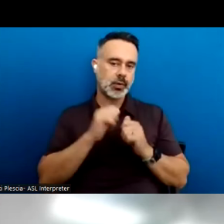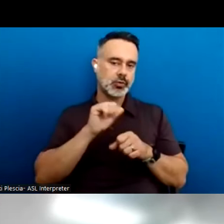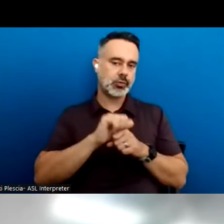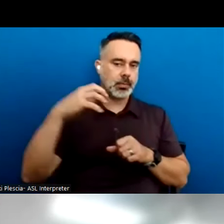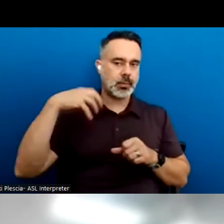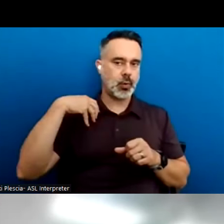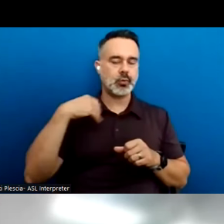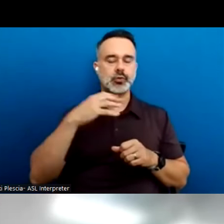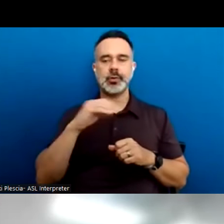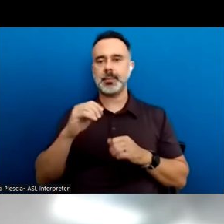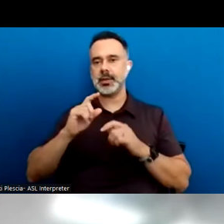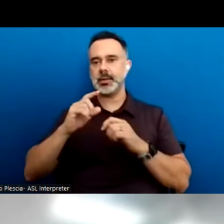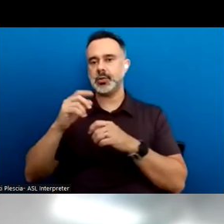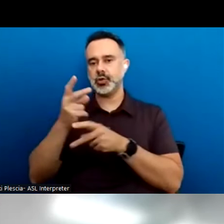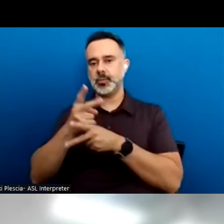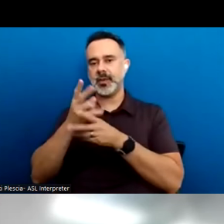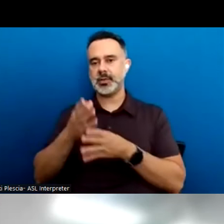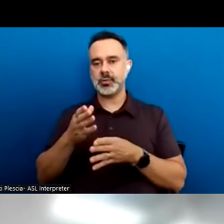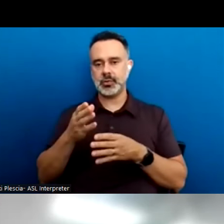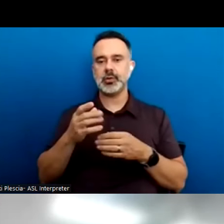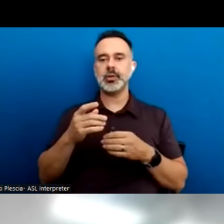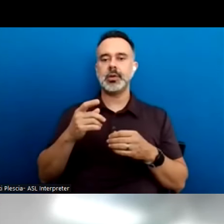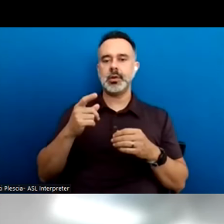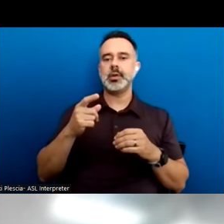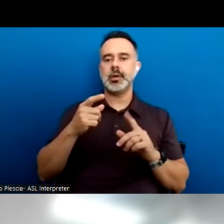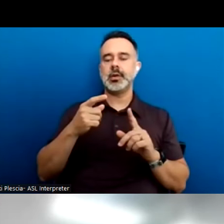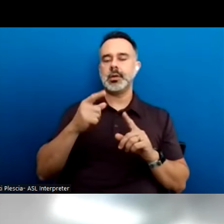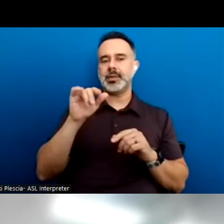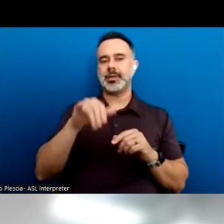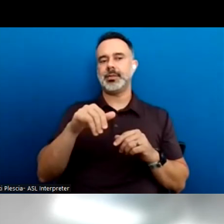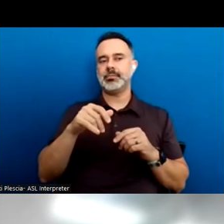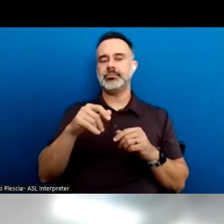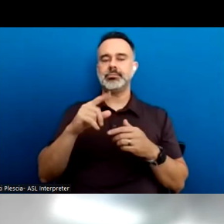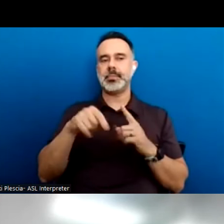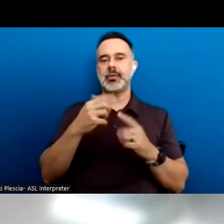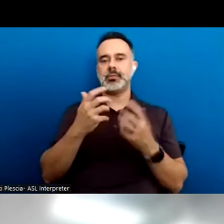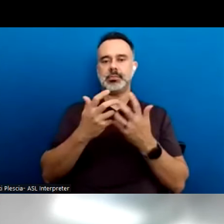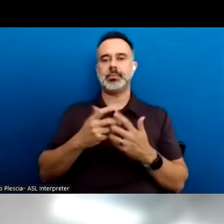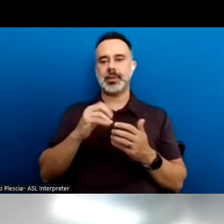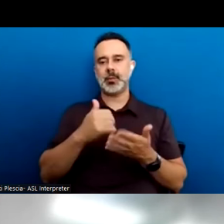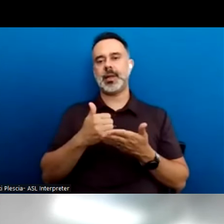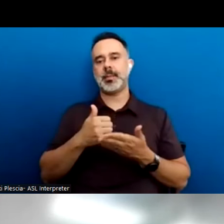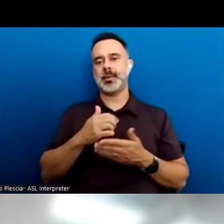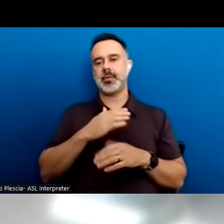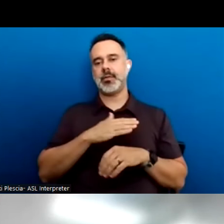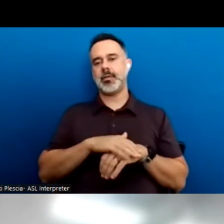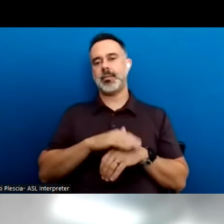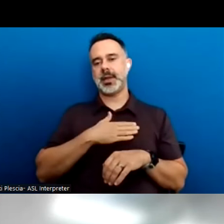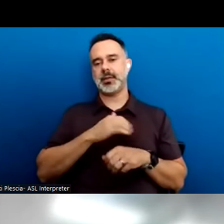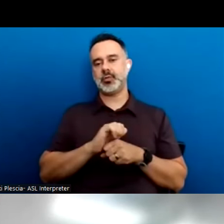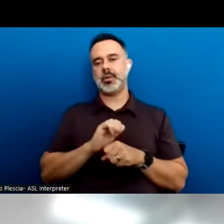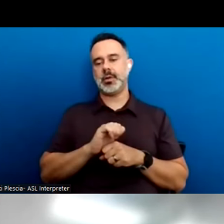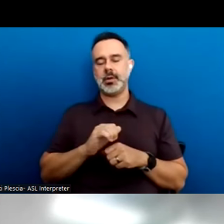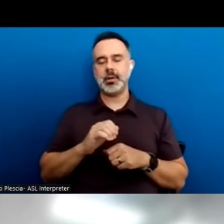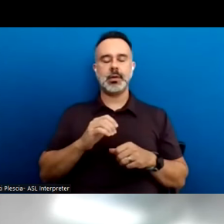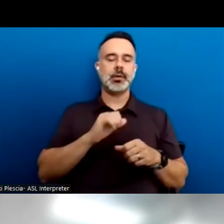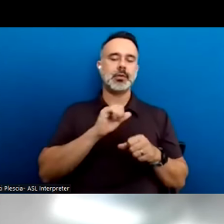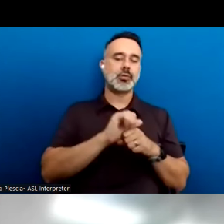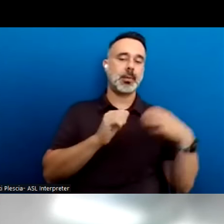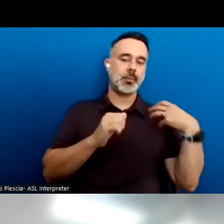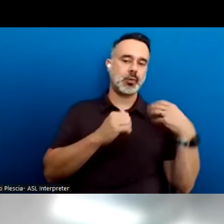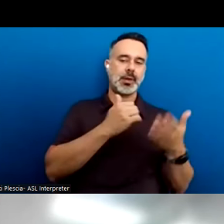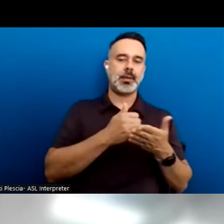supervisor. I'll put accommodations that will help me on the job. That's a lot easier for me. Like also, my job coach help write